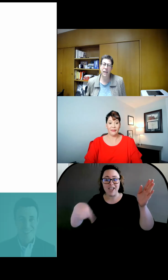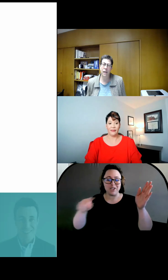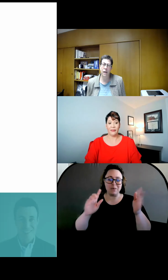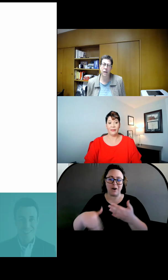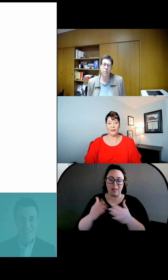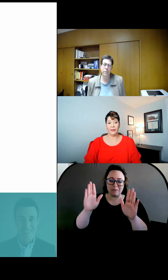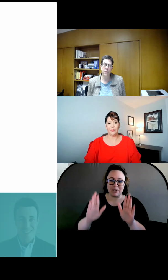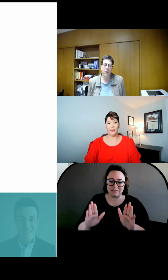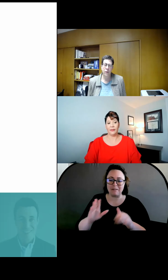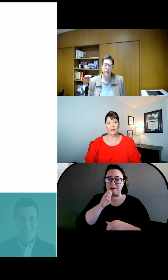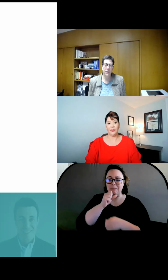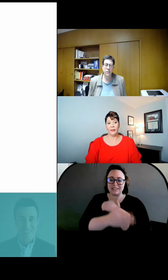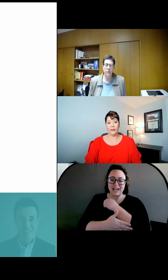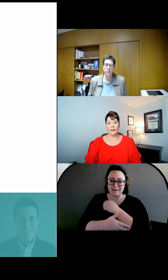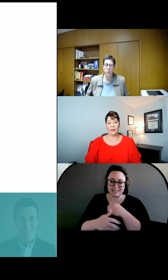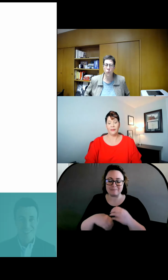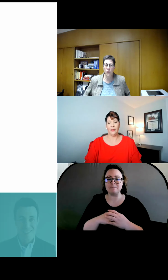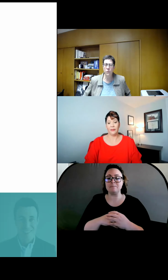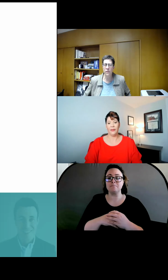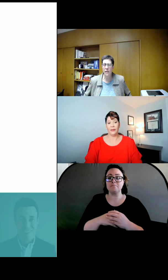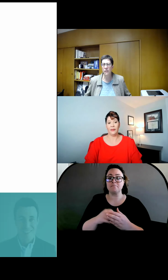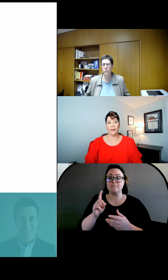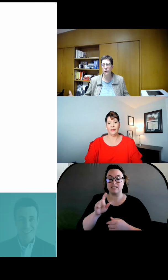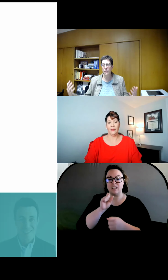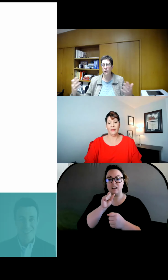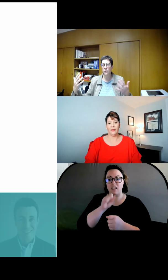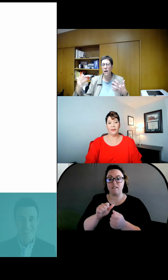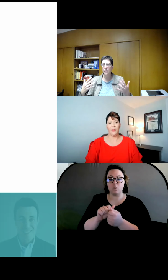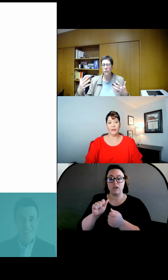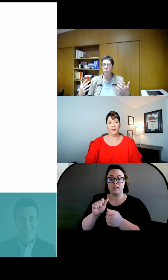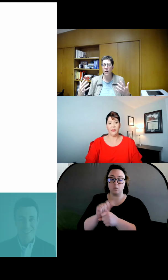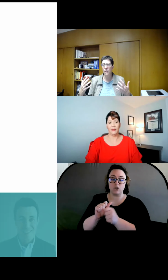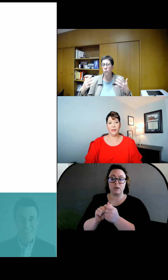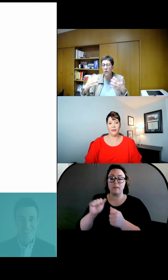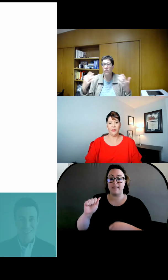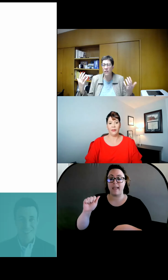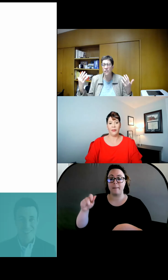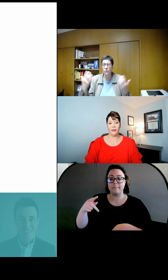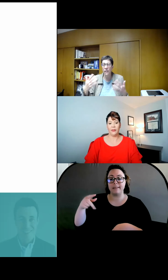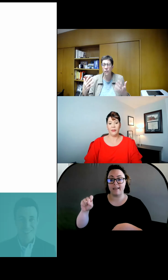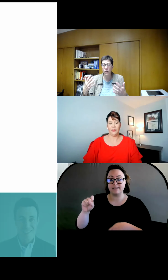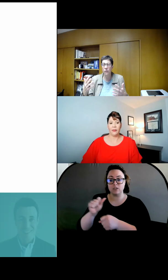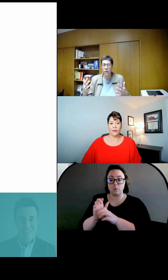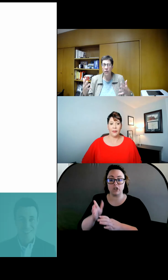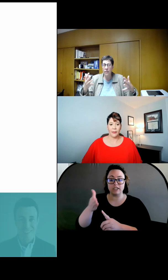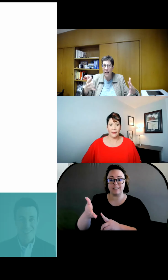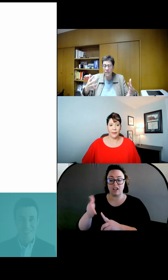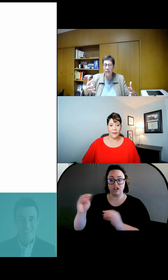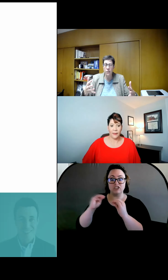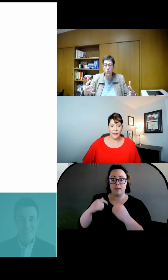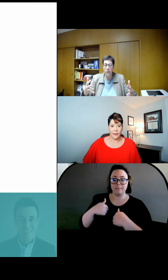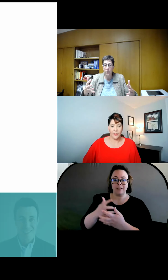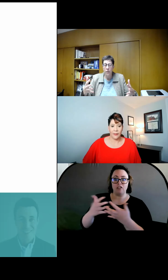And I just loved working with the APS workers there who taught me so much. And one of the things I really learned at